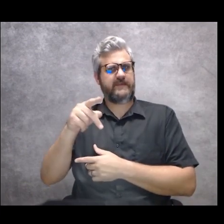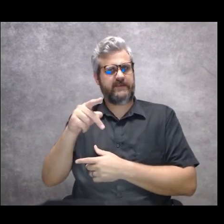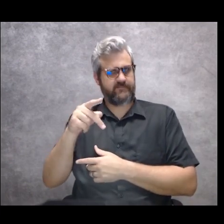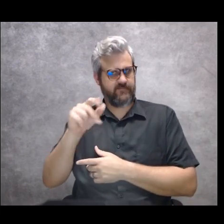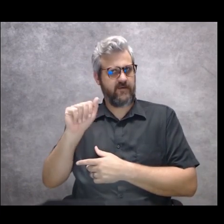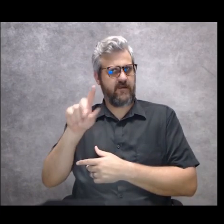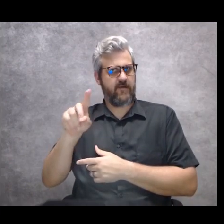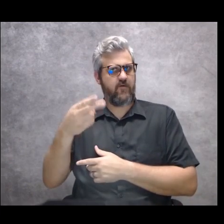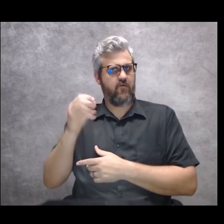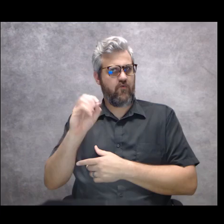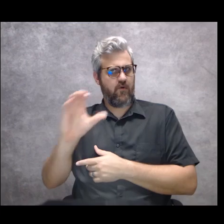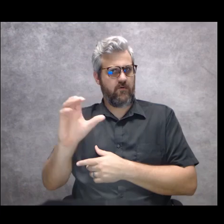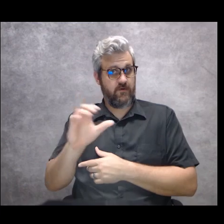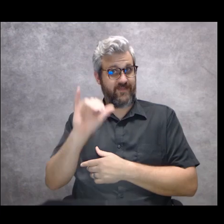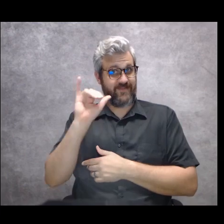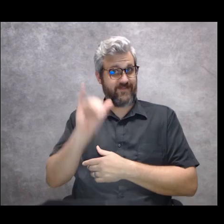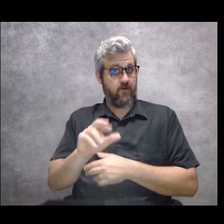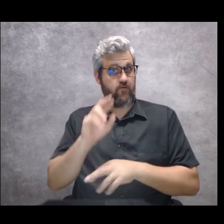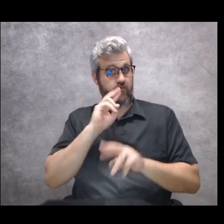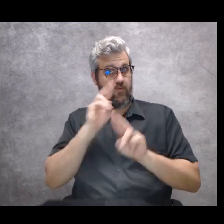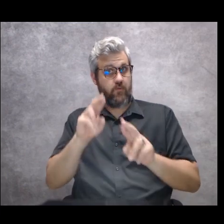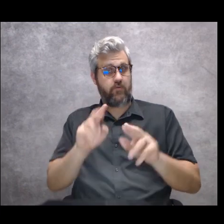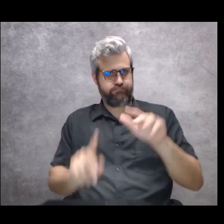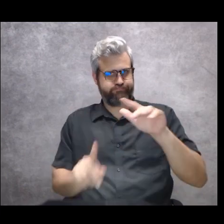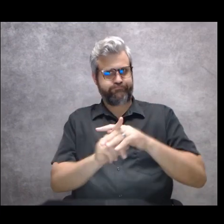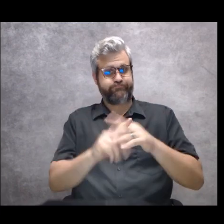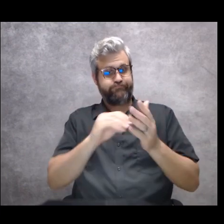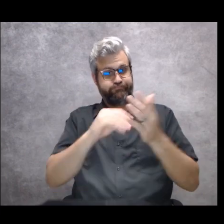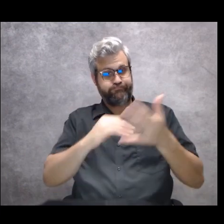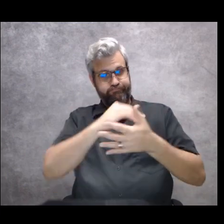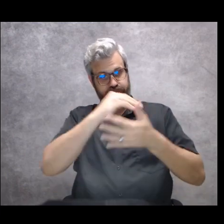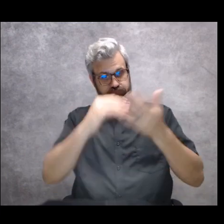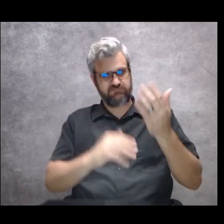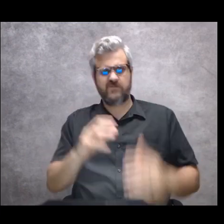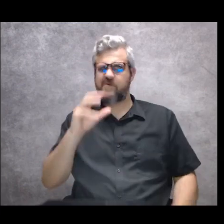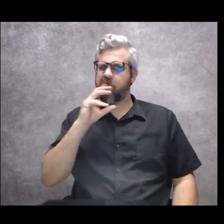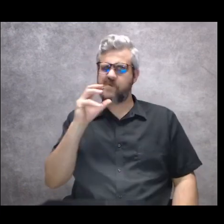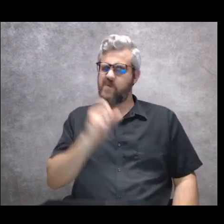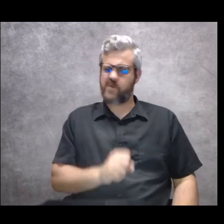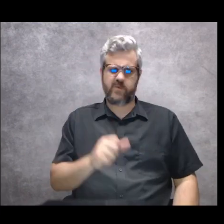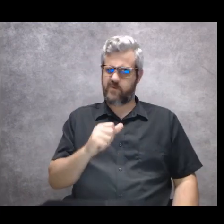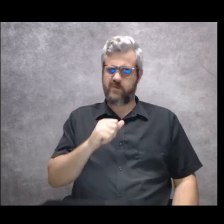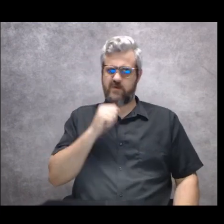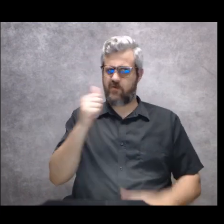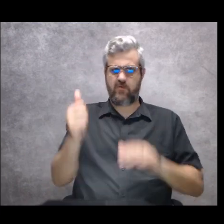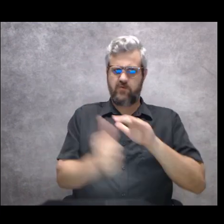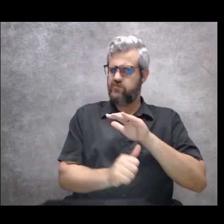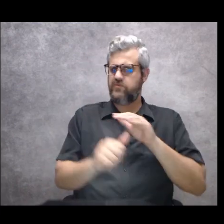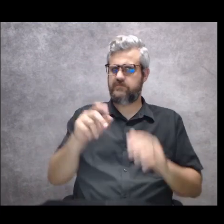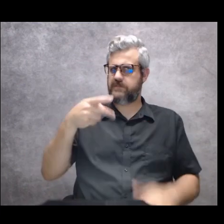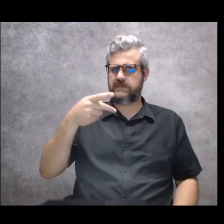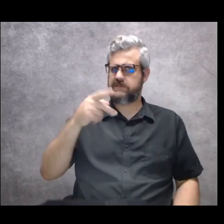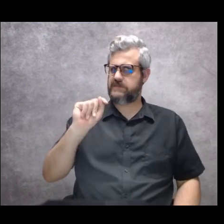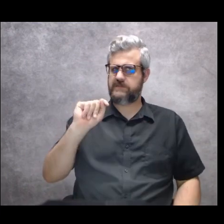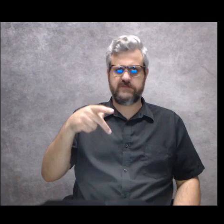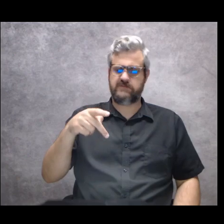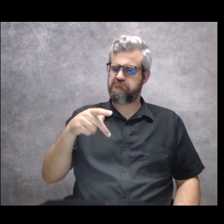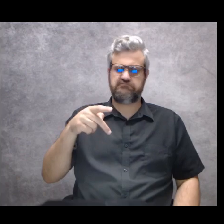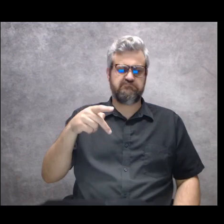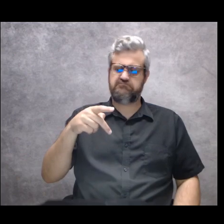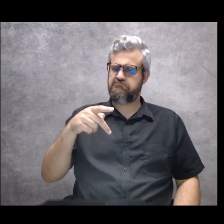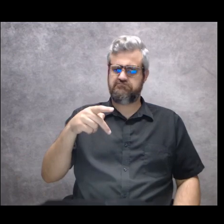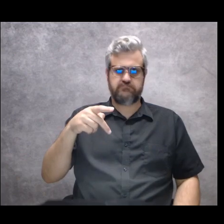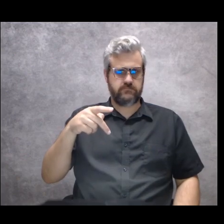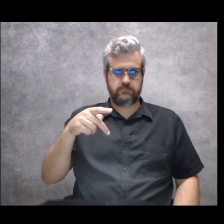This report lists the students who are too old to be in Primary Talent Pool or PTP. Don't forget,